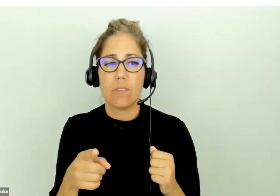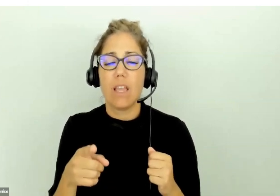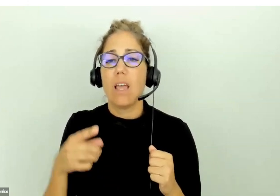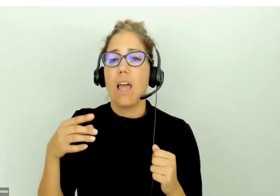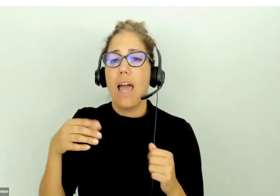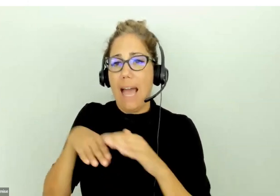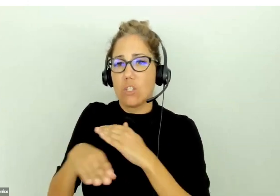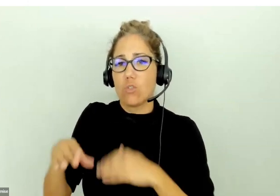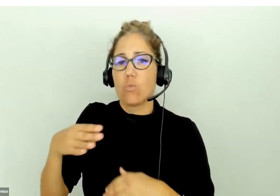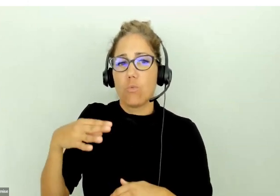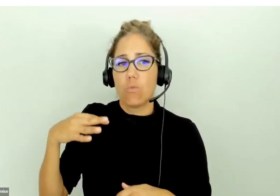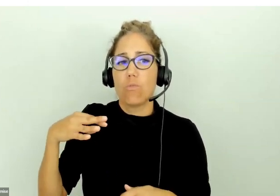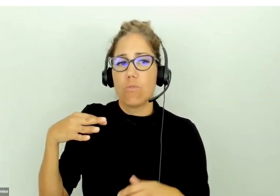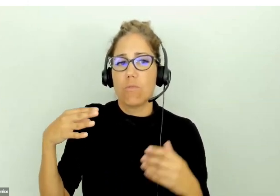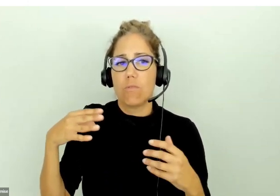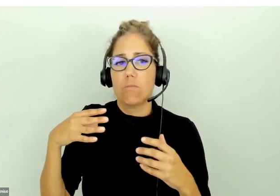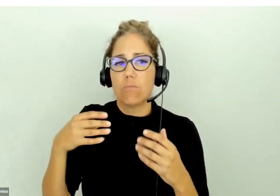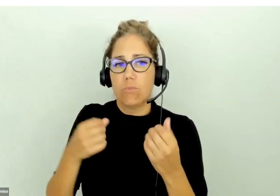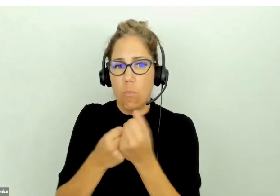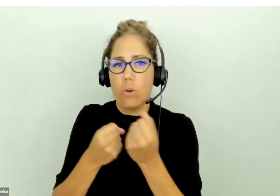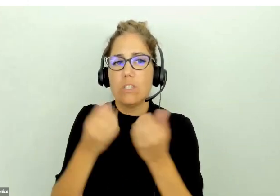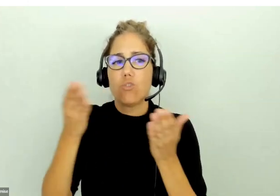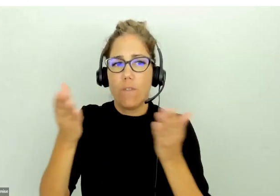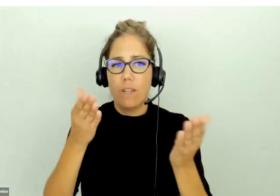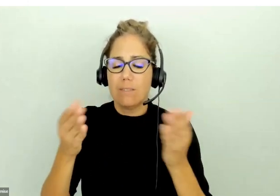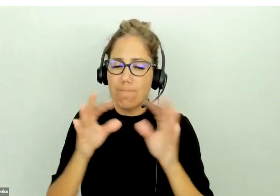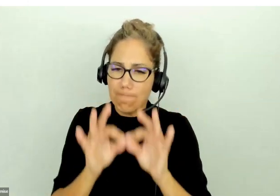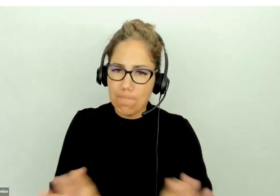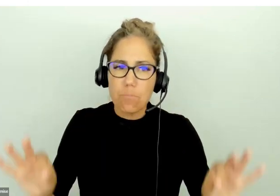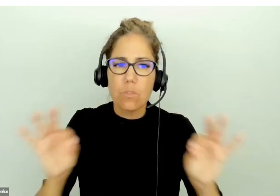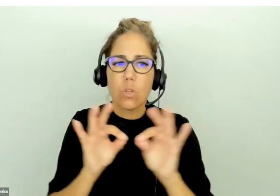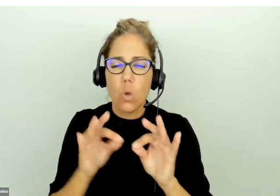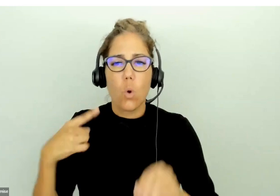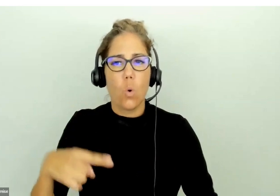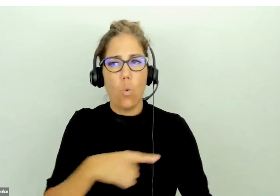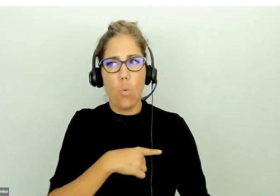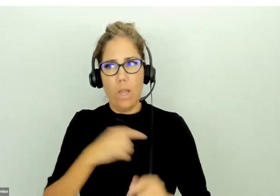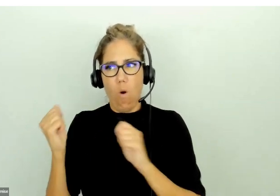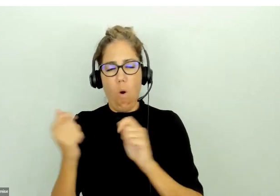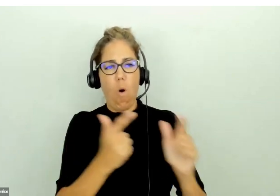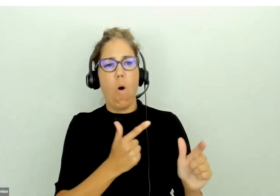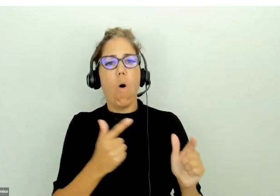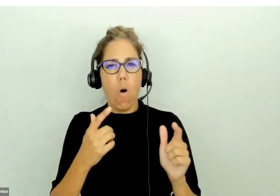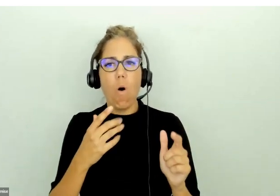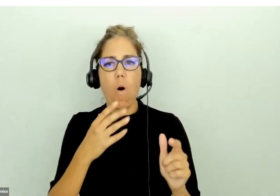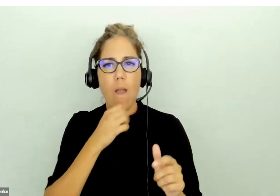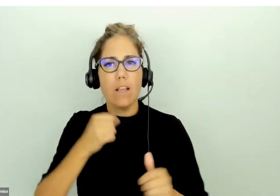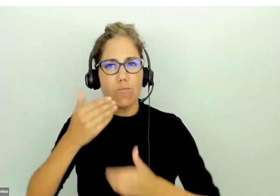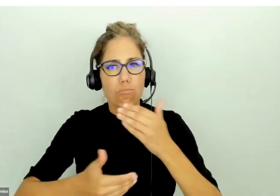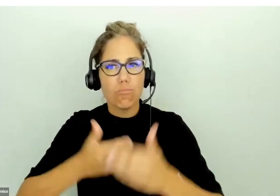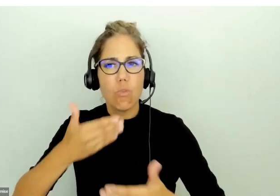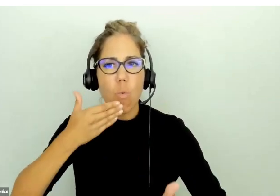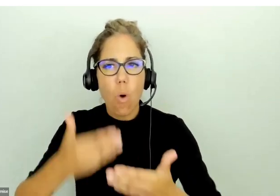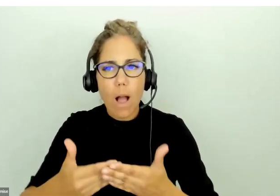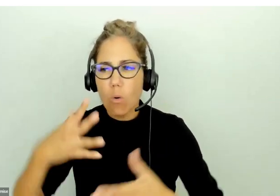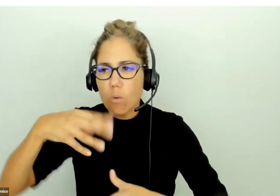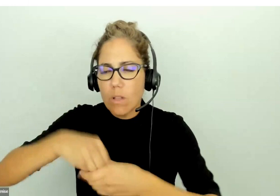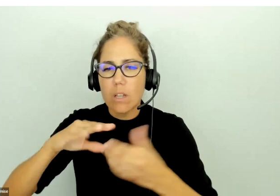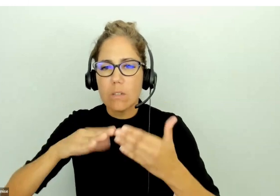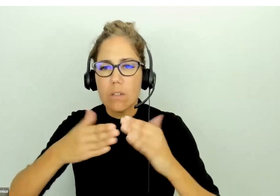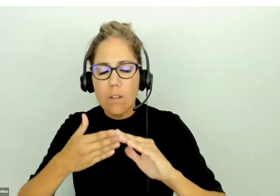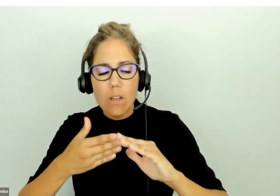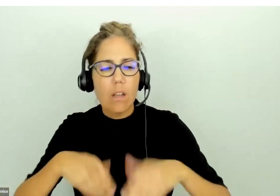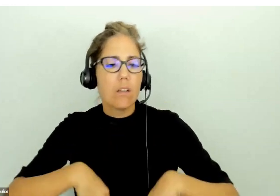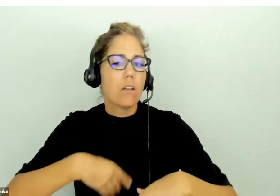and supportive services is vital to ensure we can all age well in our communities. Social services and financial